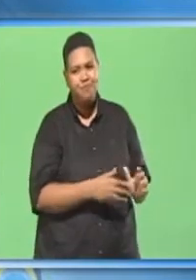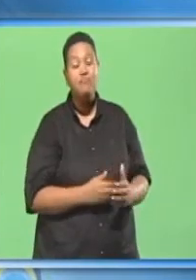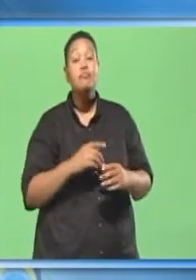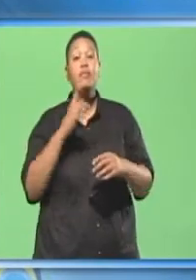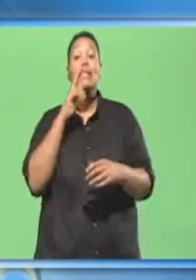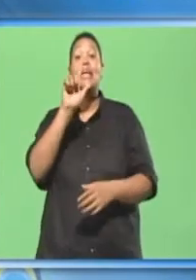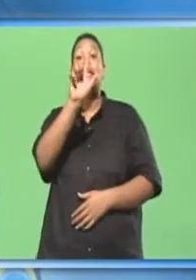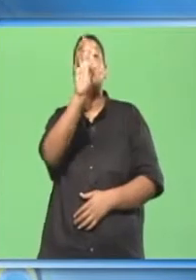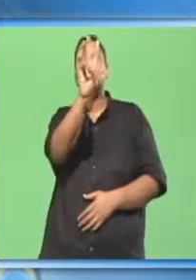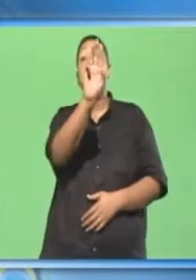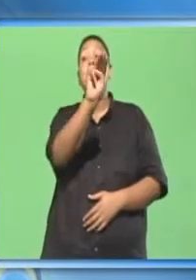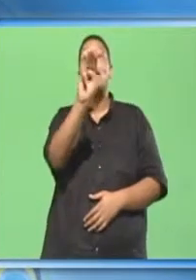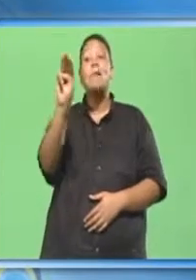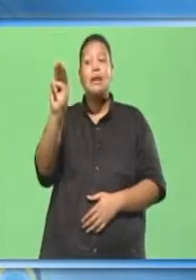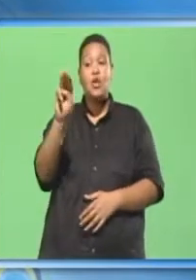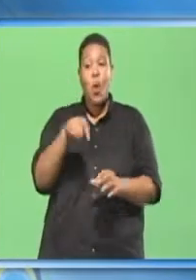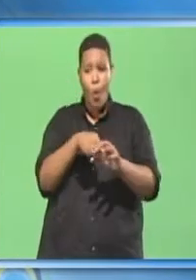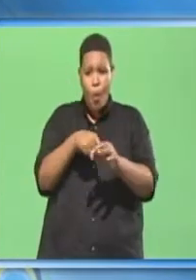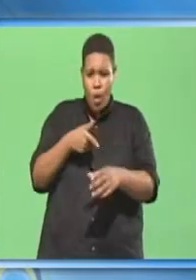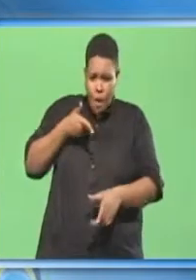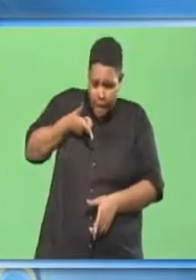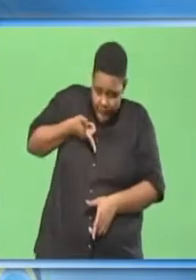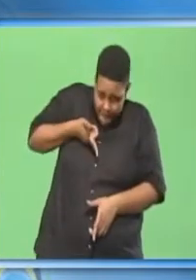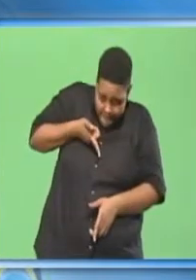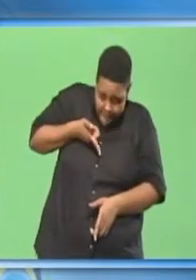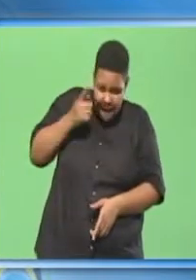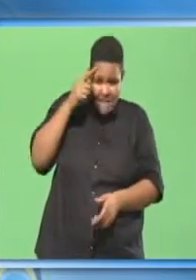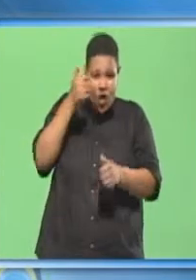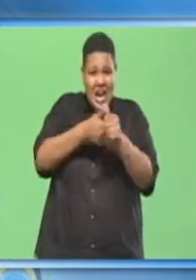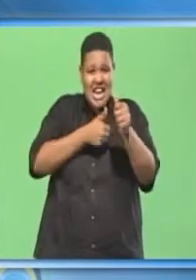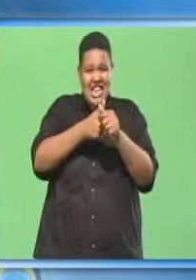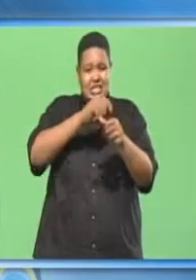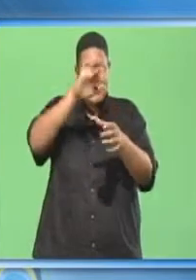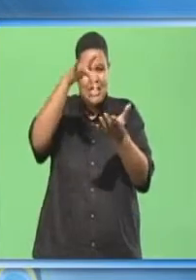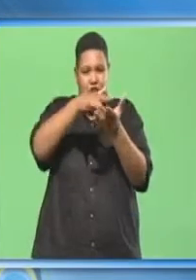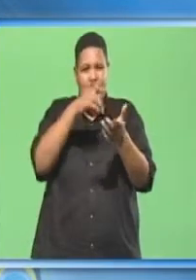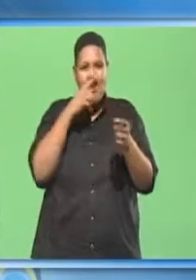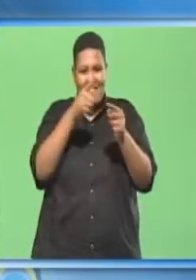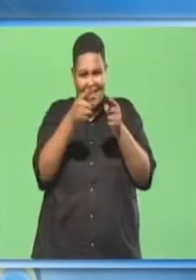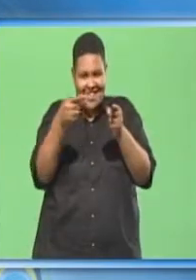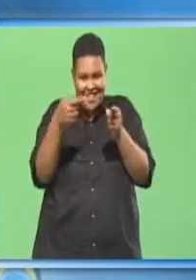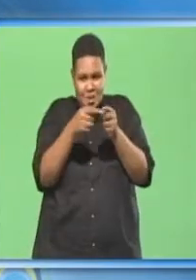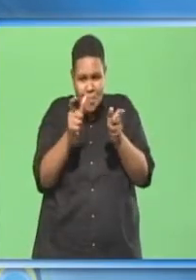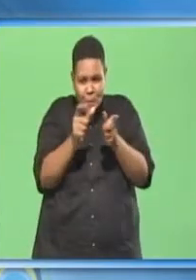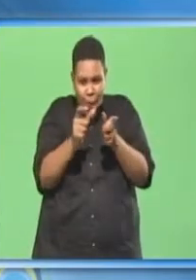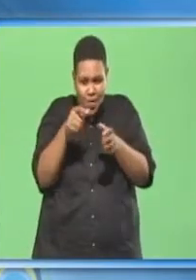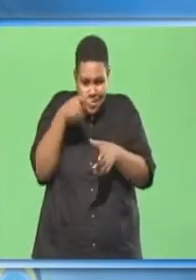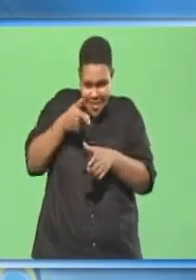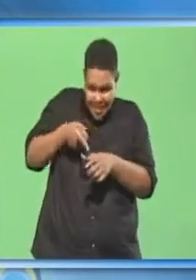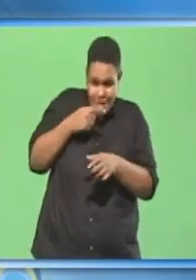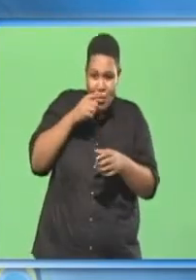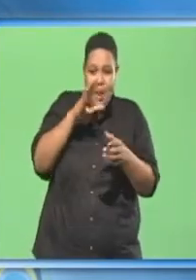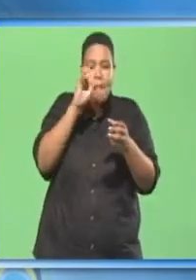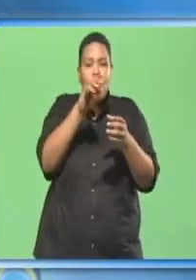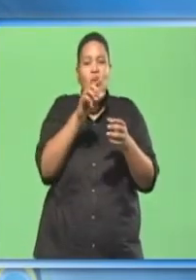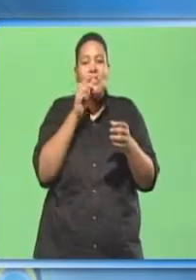Bore a 6 mm hole in the center of each of the buttons. Insert the buttons in the groove in the